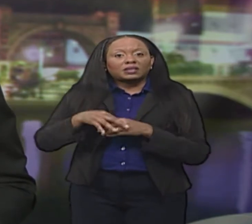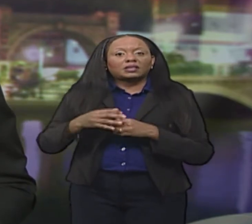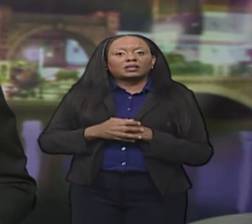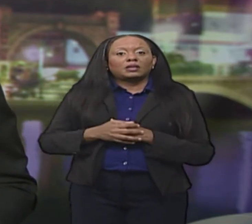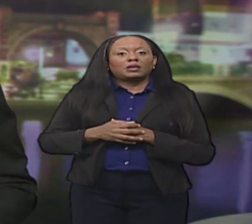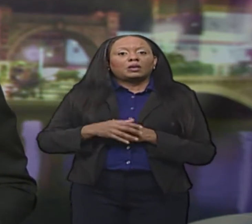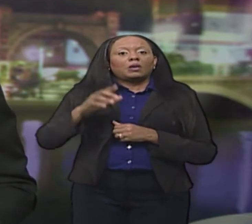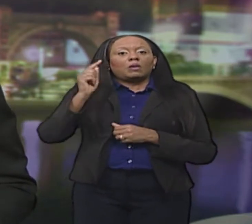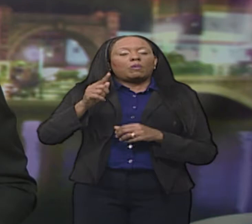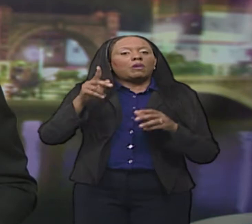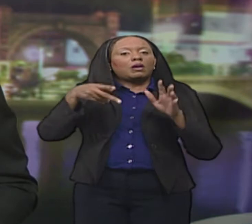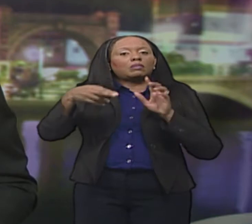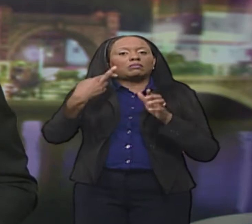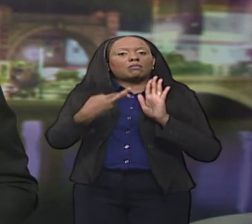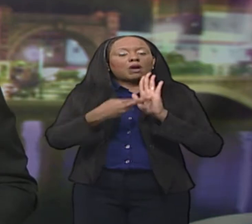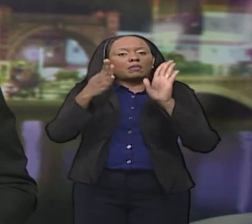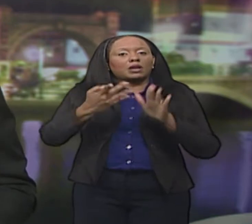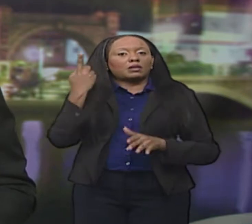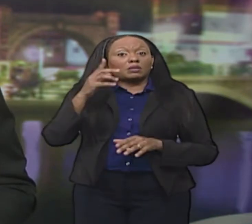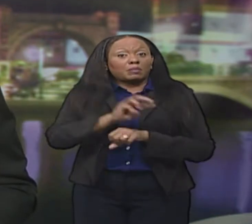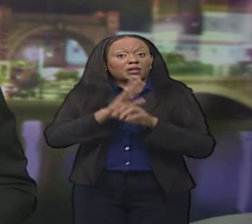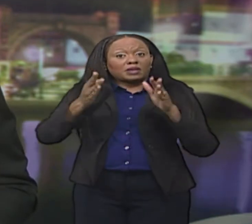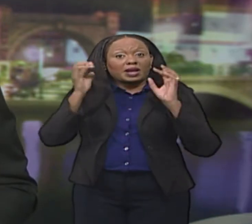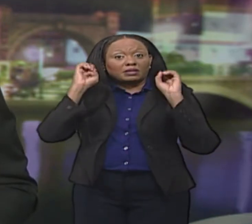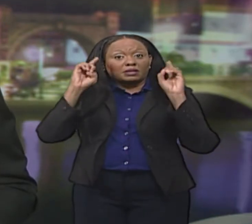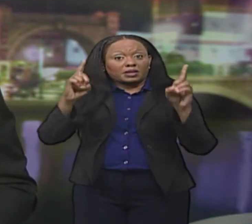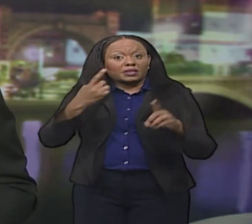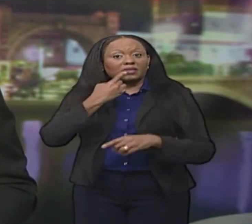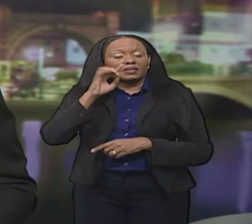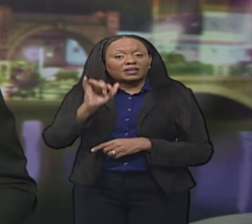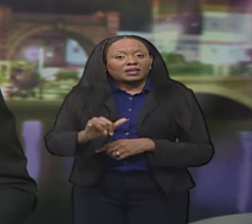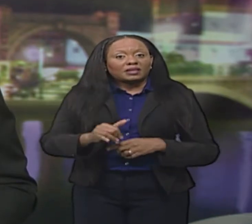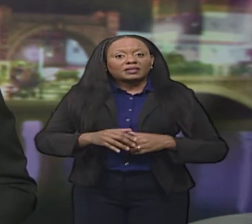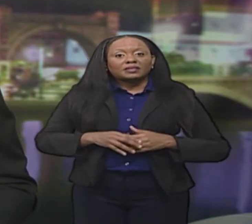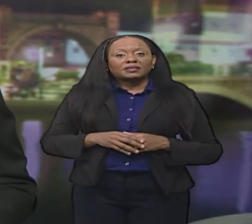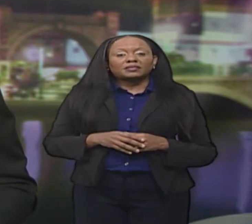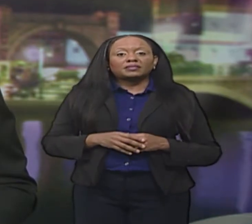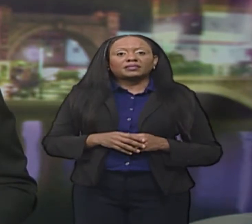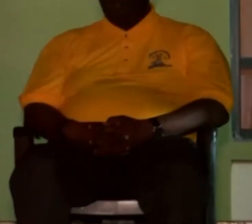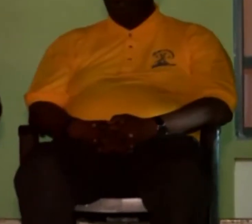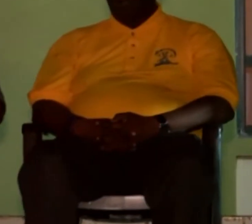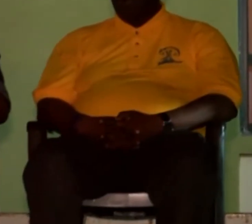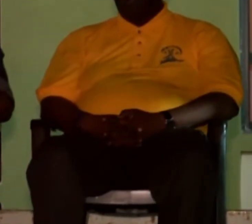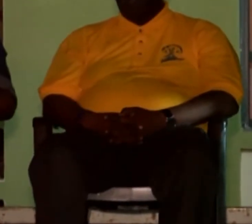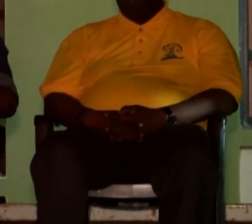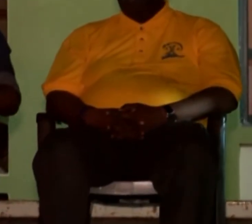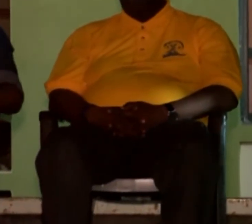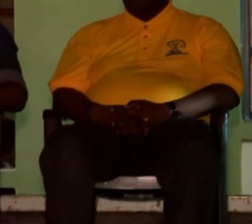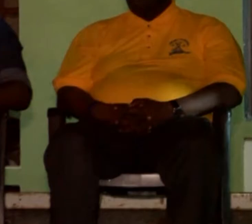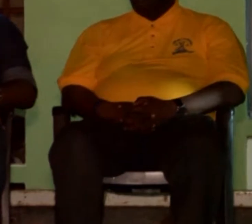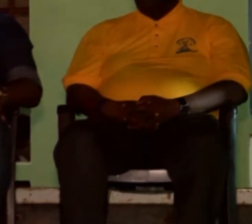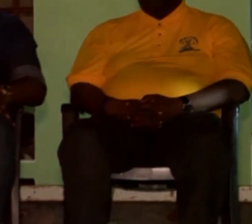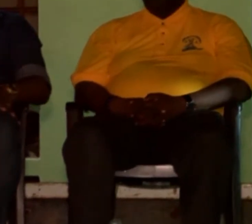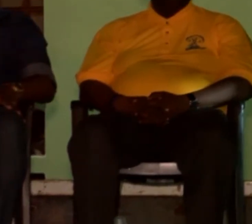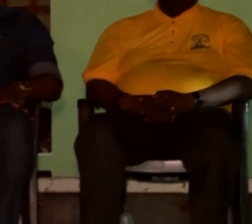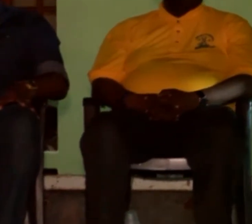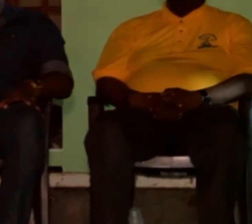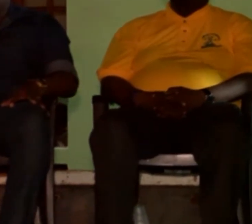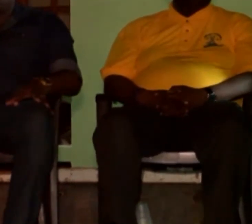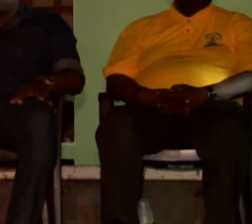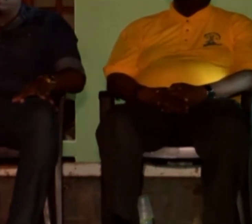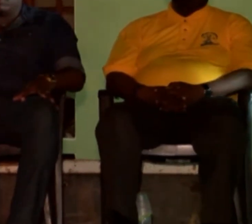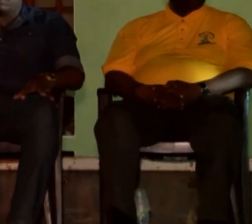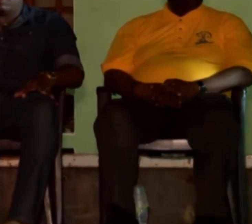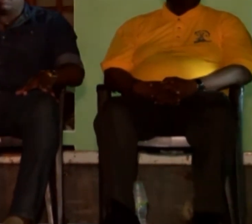Central candidate Ronald Jones. Shane Jones reports. The Democratic Labour Party mounted platforms at